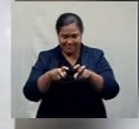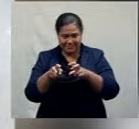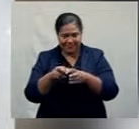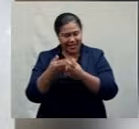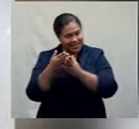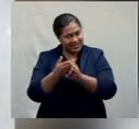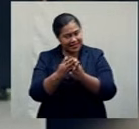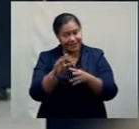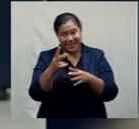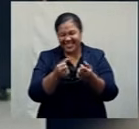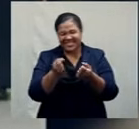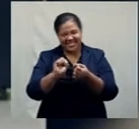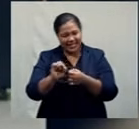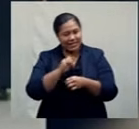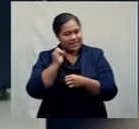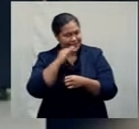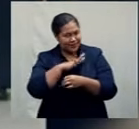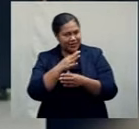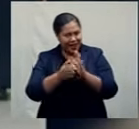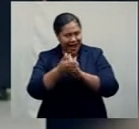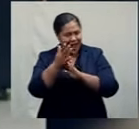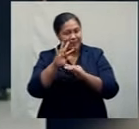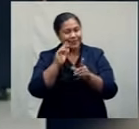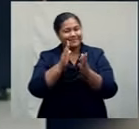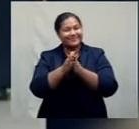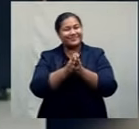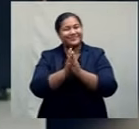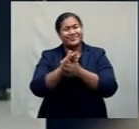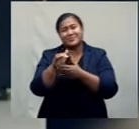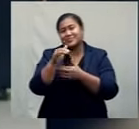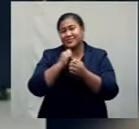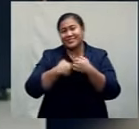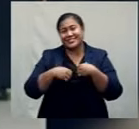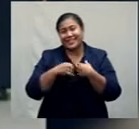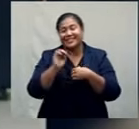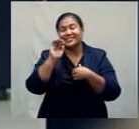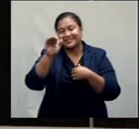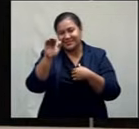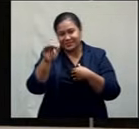are still high and they are looking forward to an exciting few days ahead.